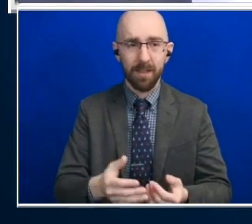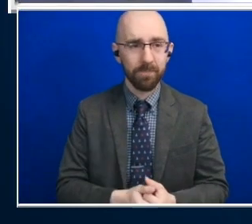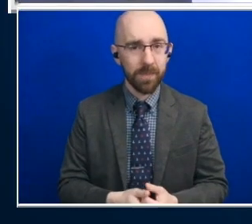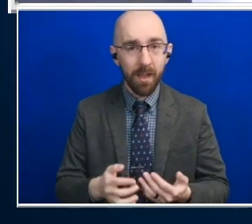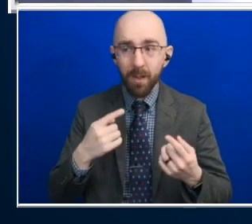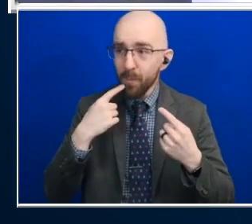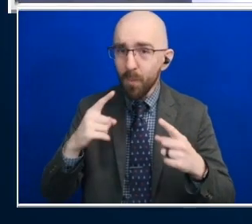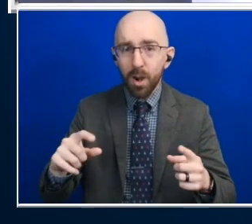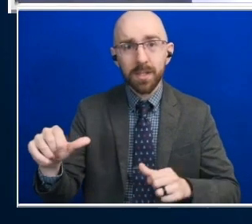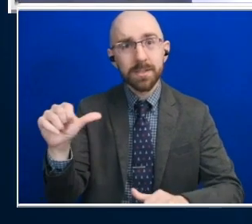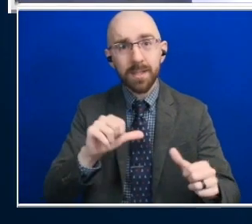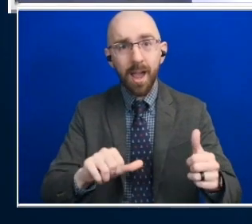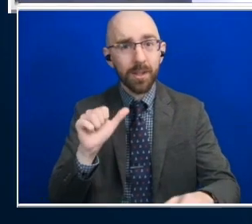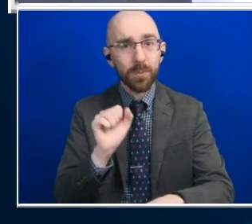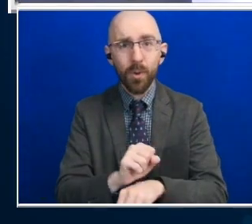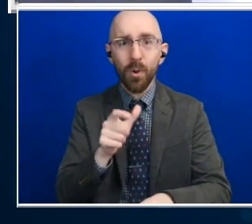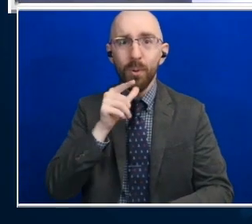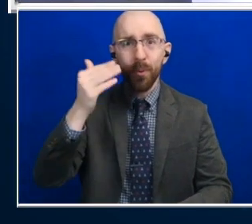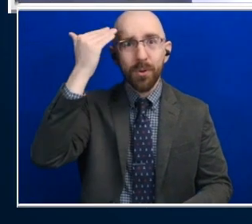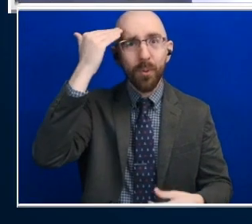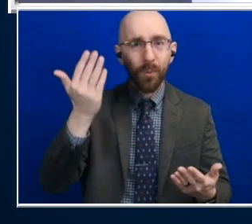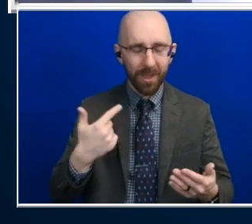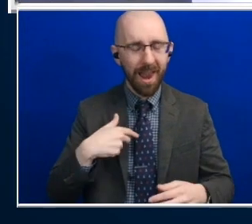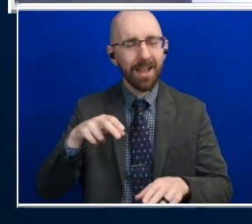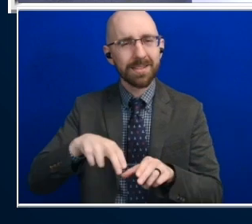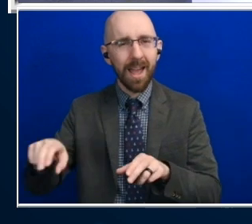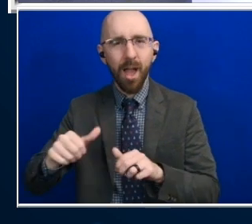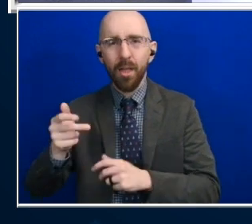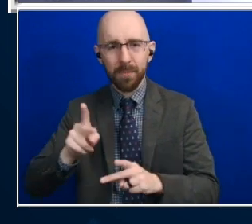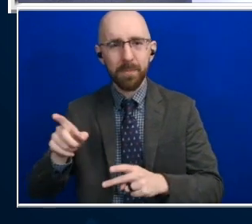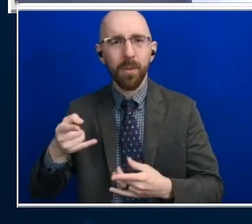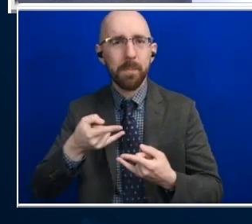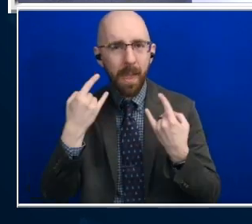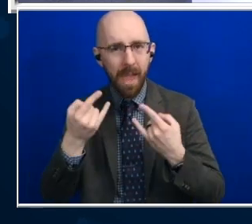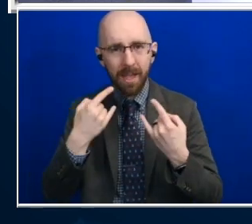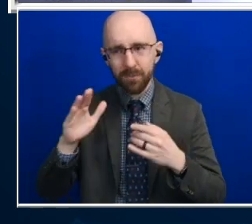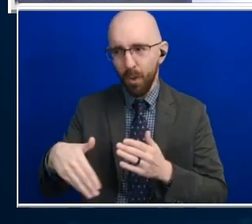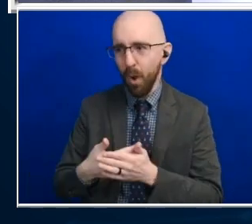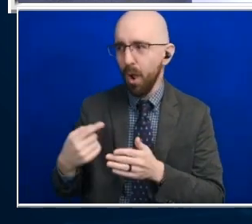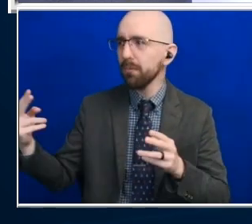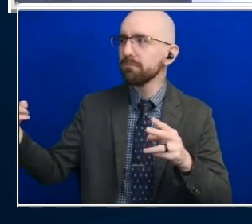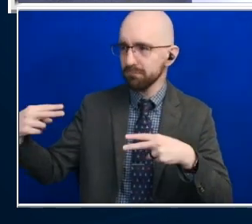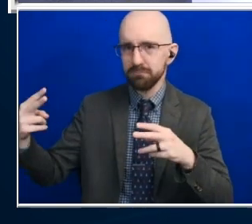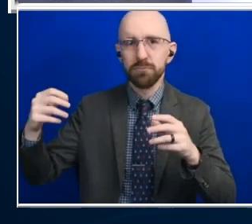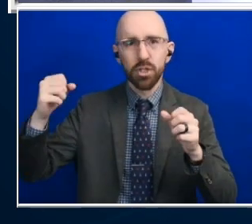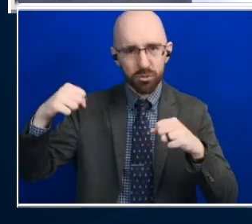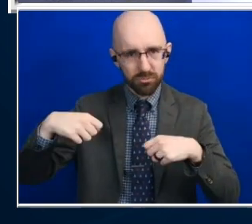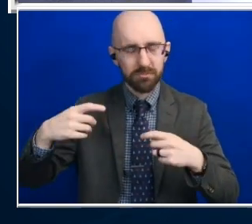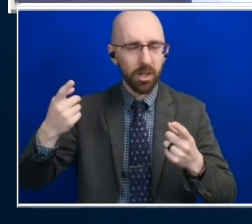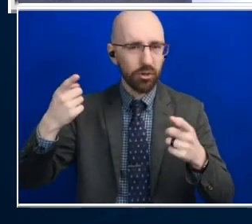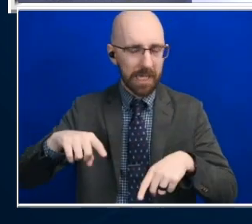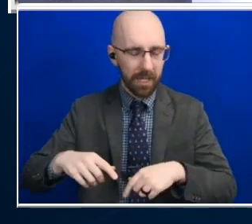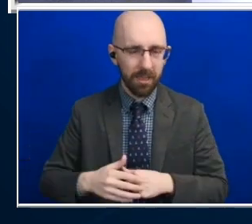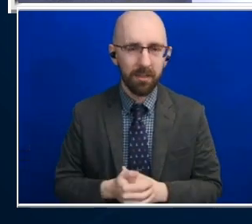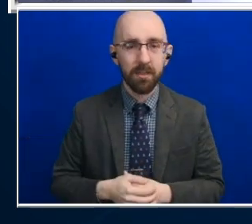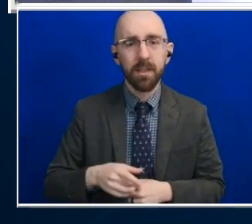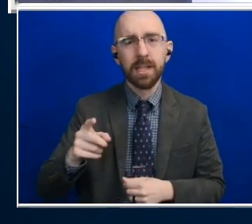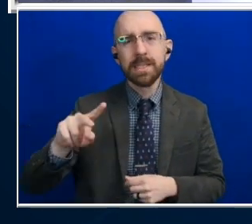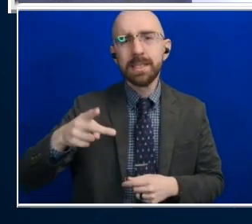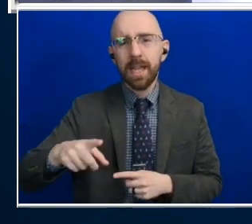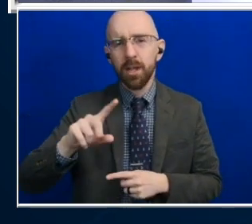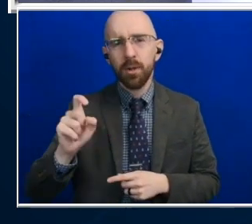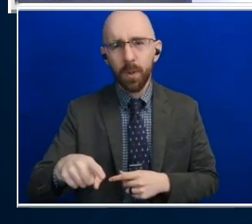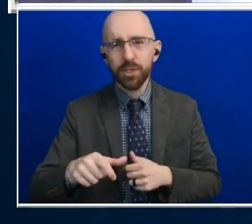Yeah, and I sat next to some other people who were wearing masks, so we all agreed. So, Jason's second question is one that I've always had